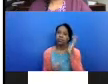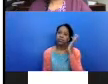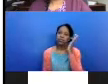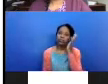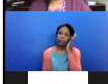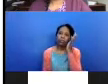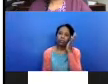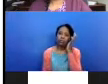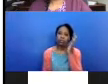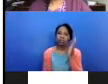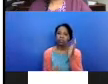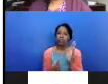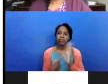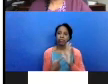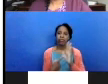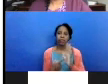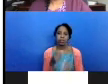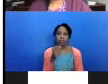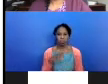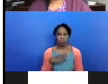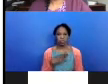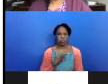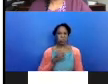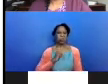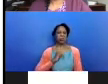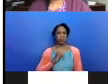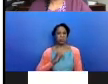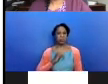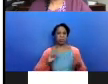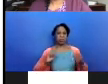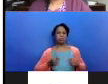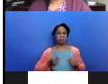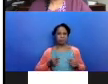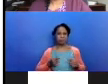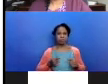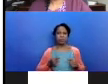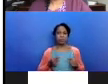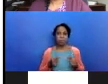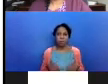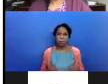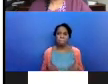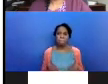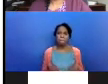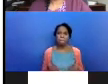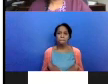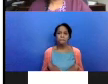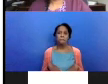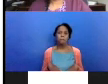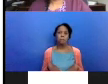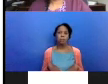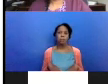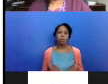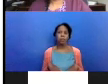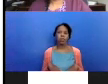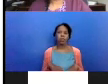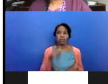who's been harmed. It's often very powerful for her to hear the guy say that